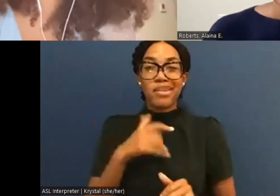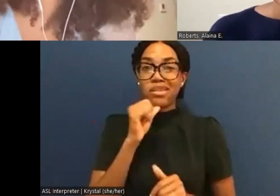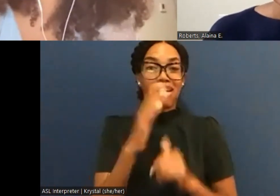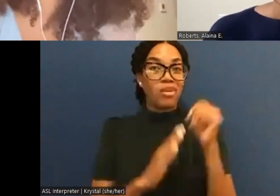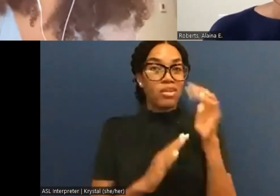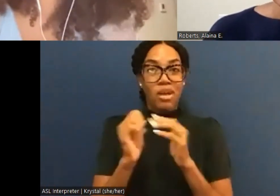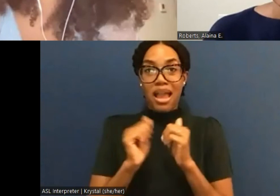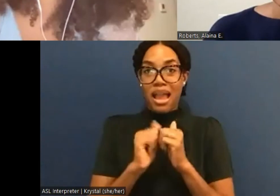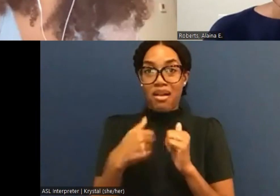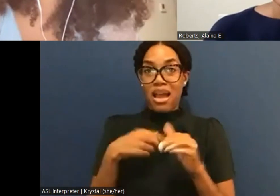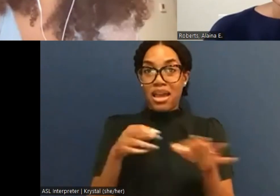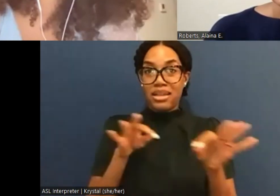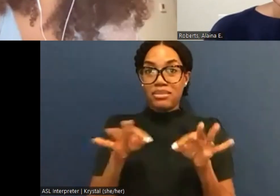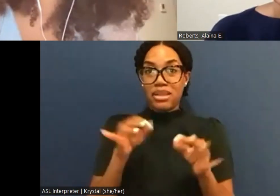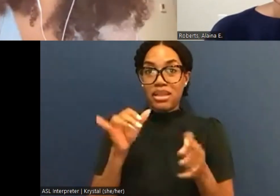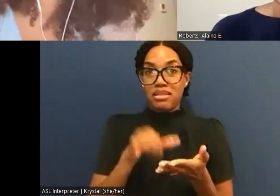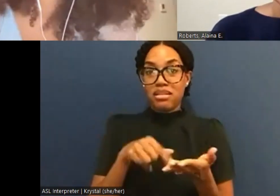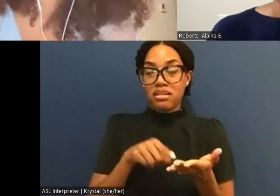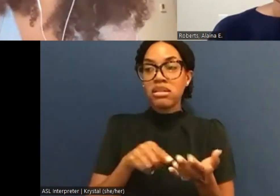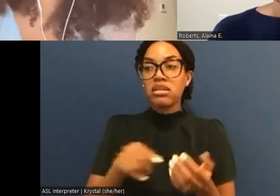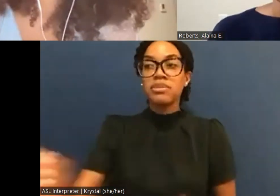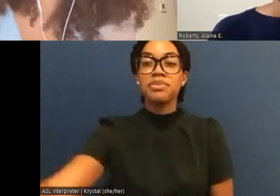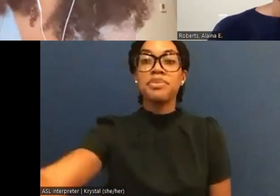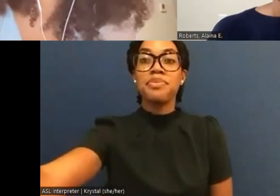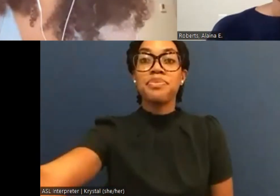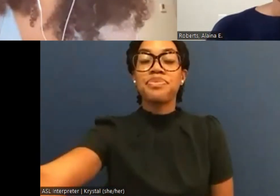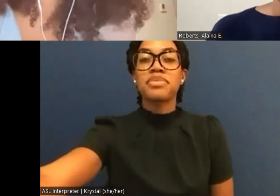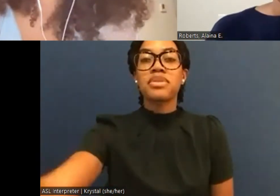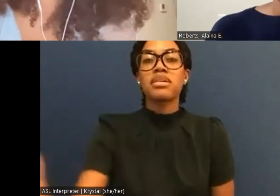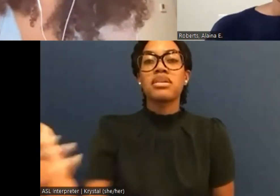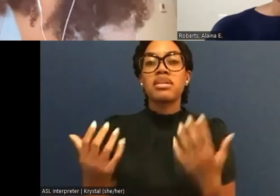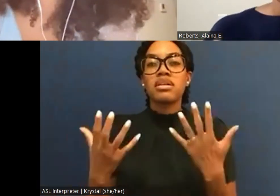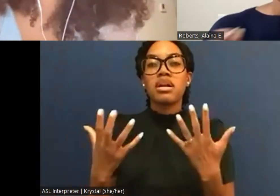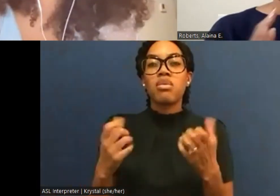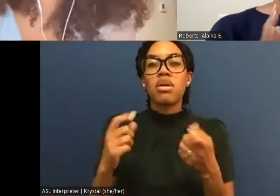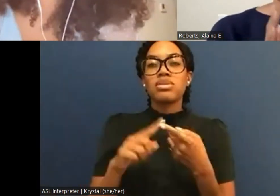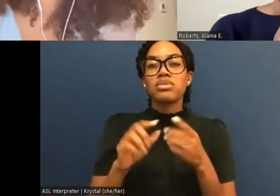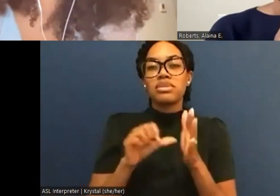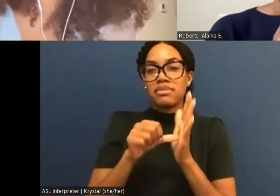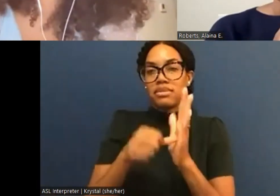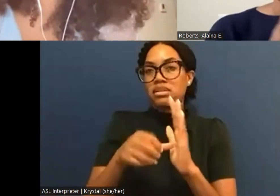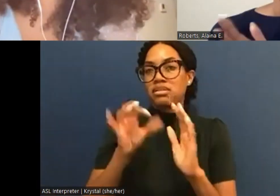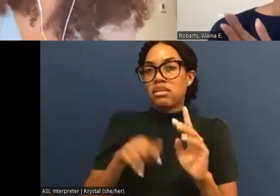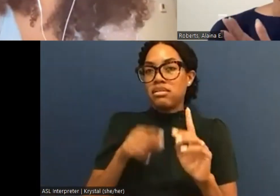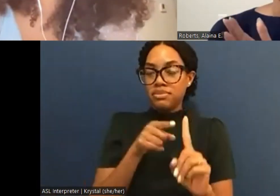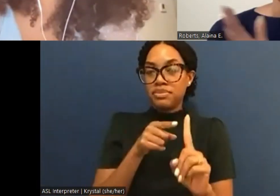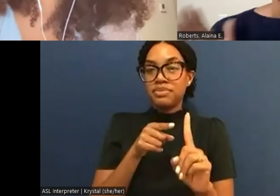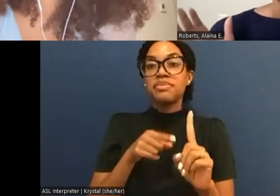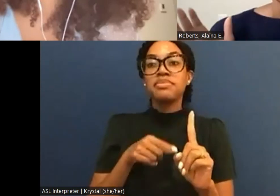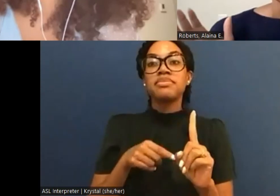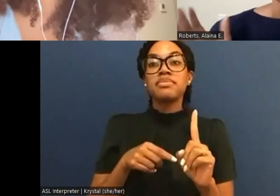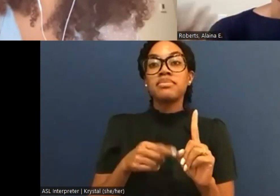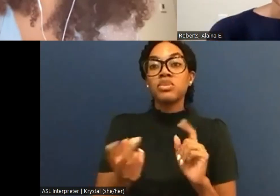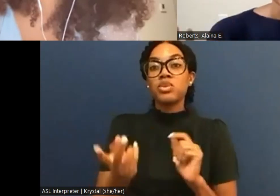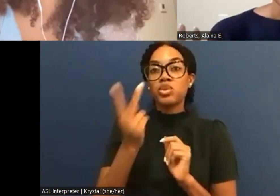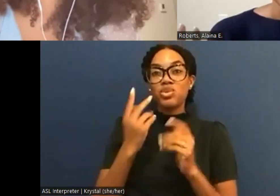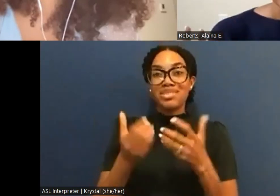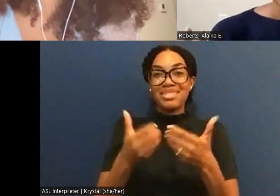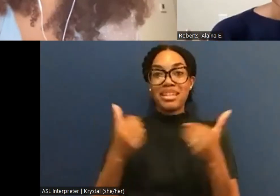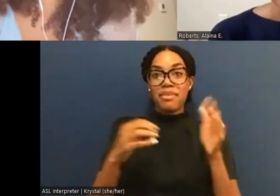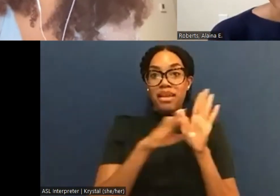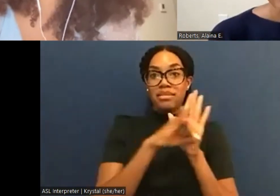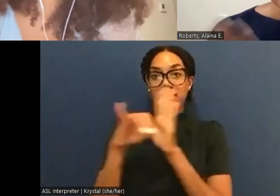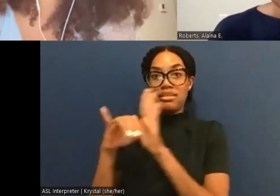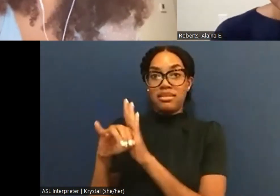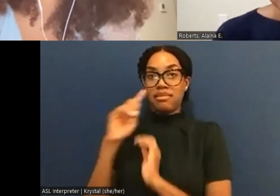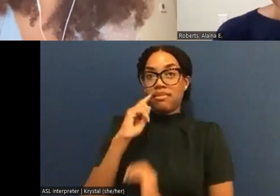that is, I wanted to highlight that because those are two separate identities for me sometimes.